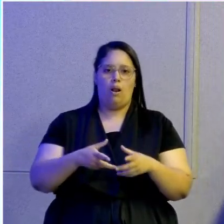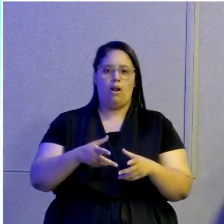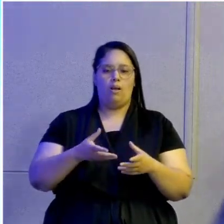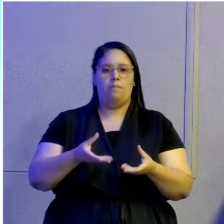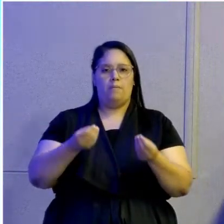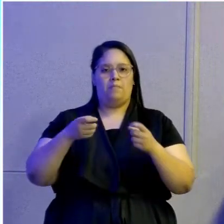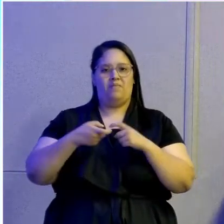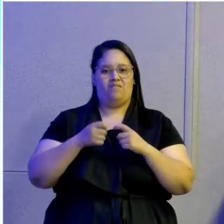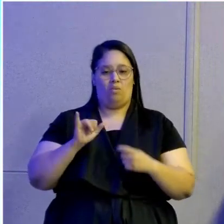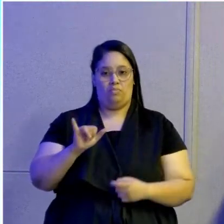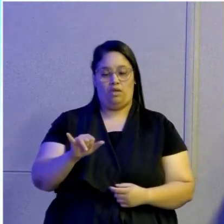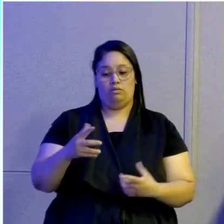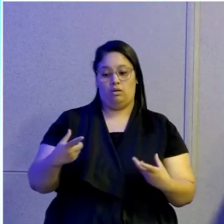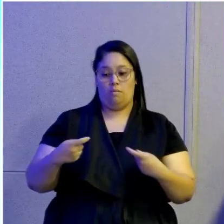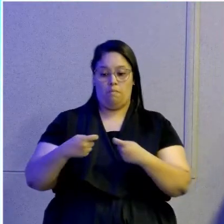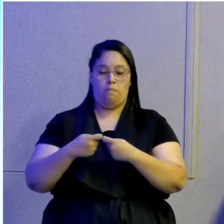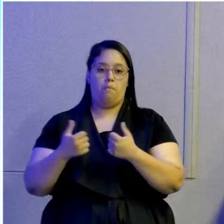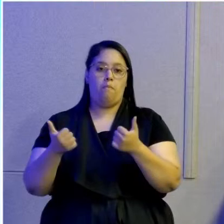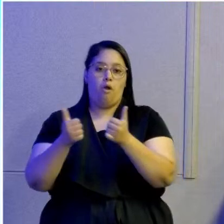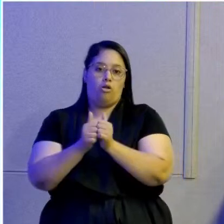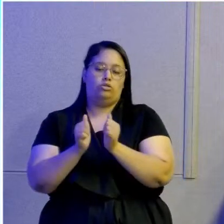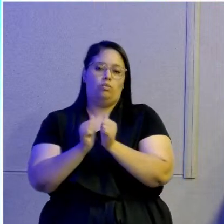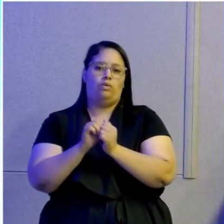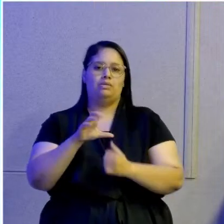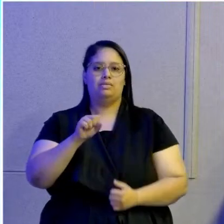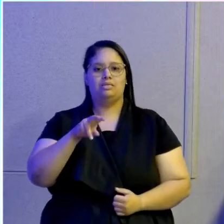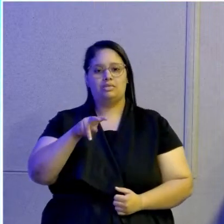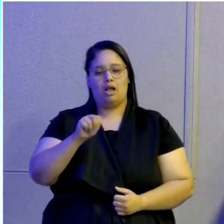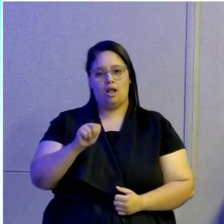The partnership with CERN